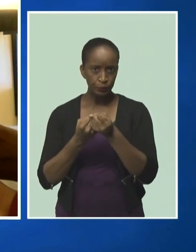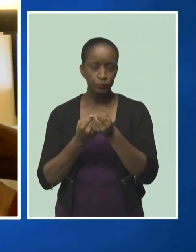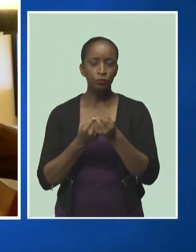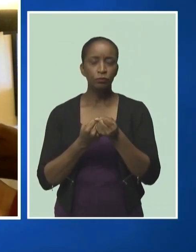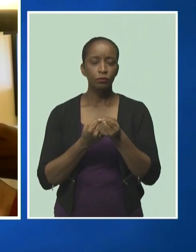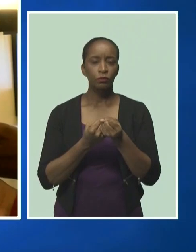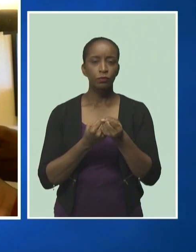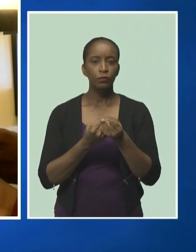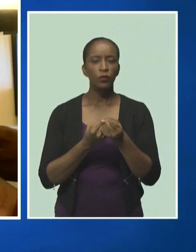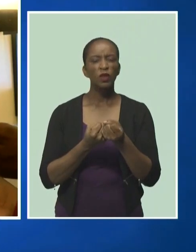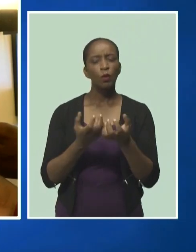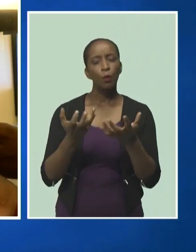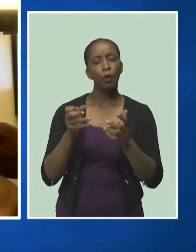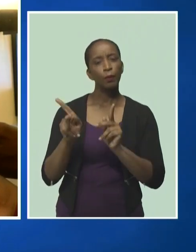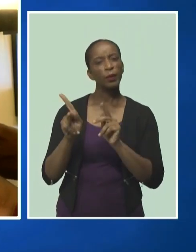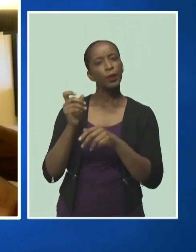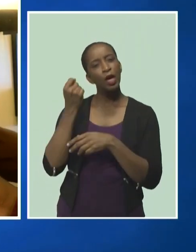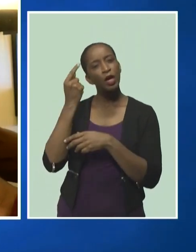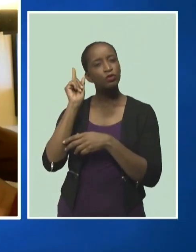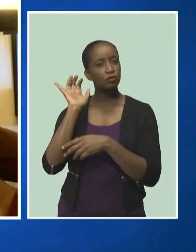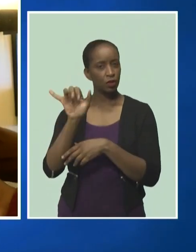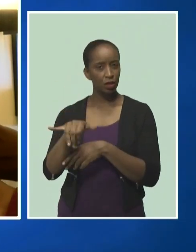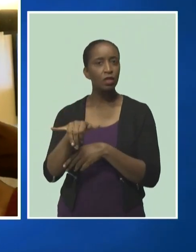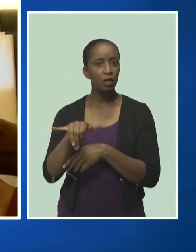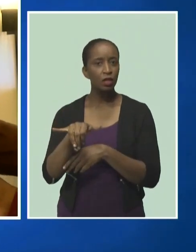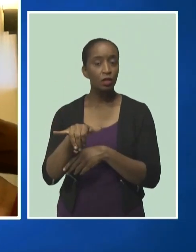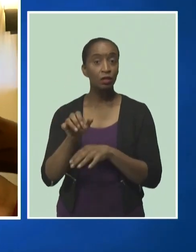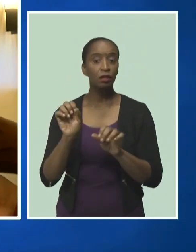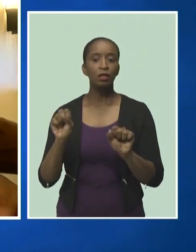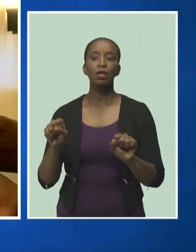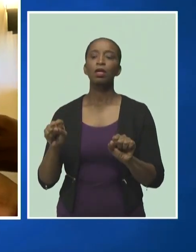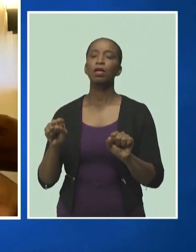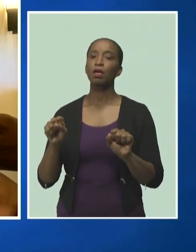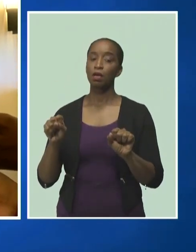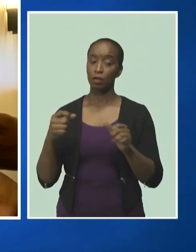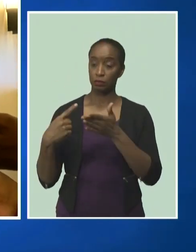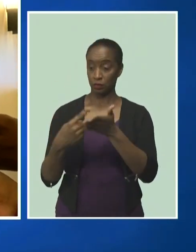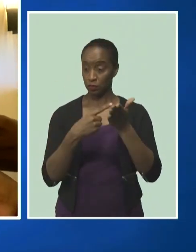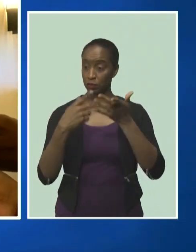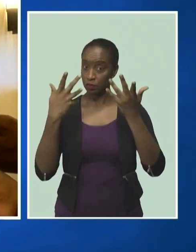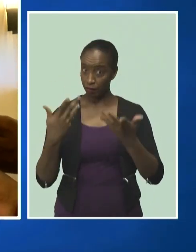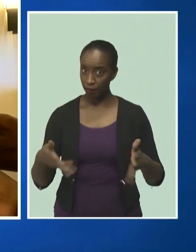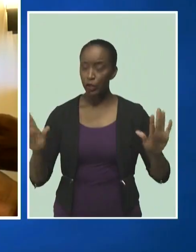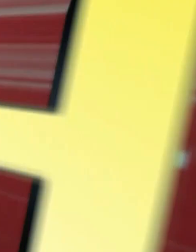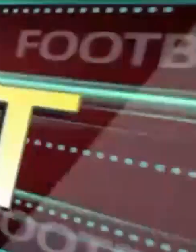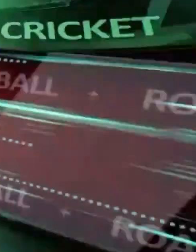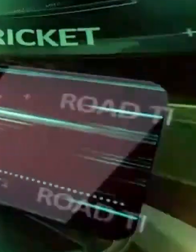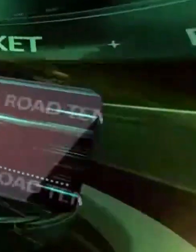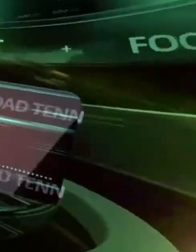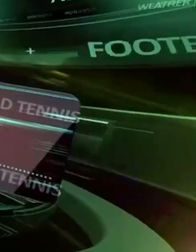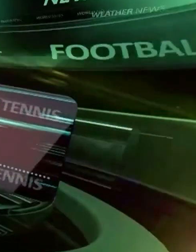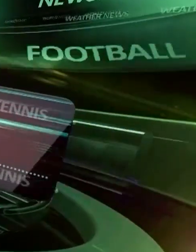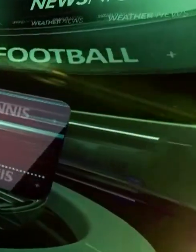recognizing this and translating this into better collaboration when colleagues go back to their countries.